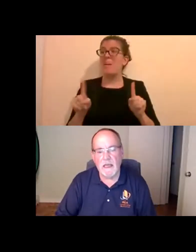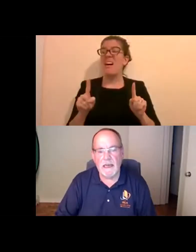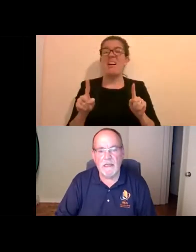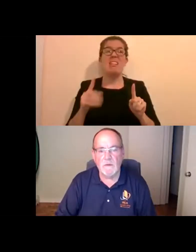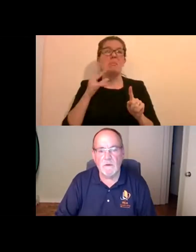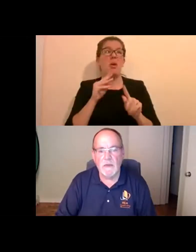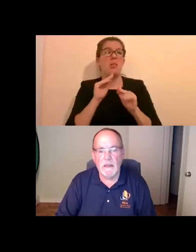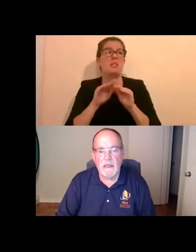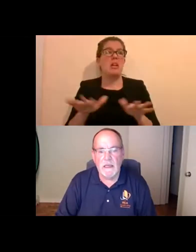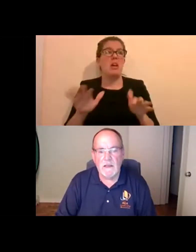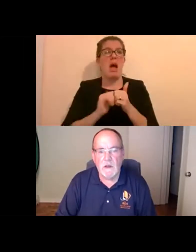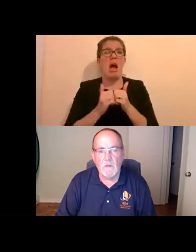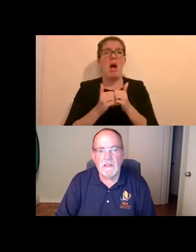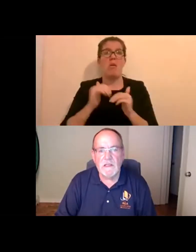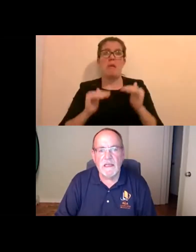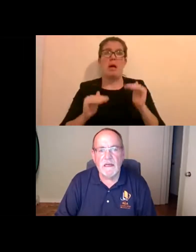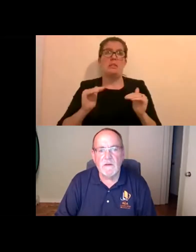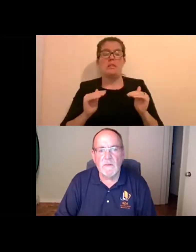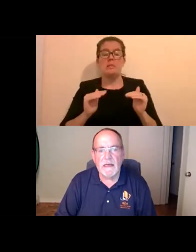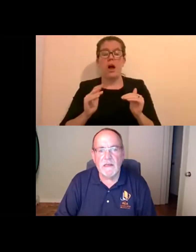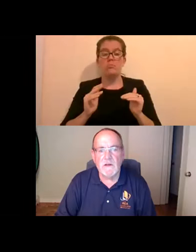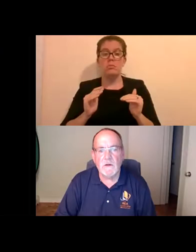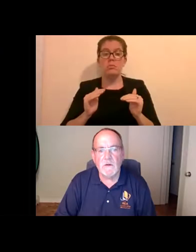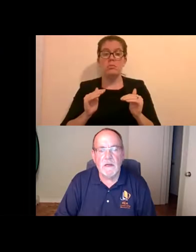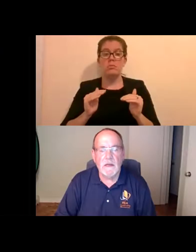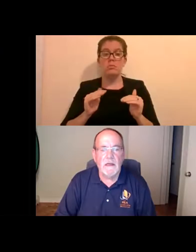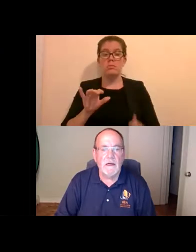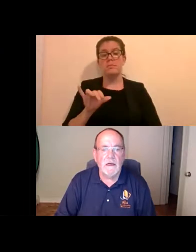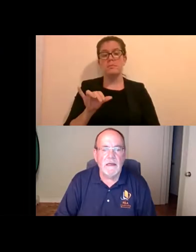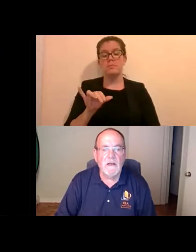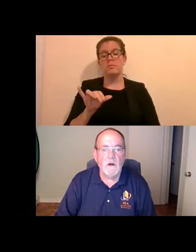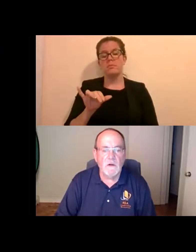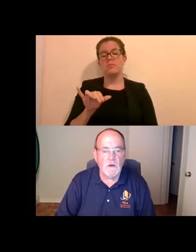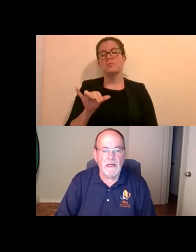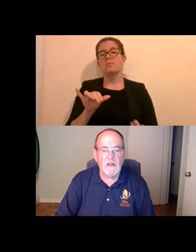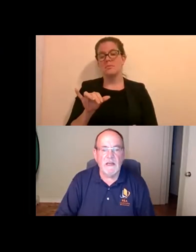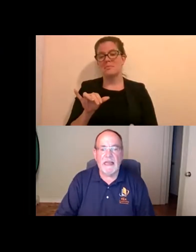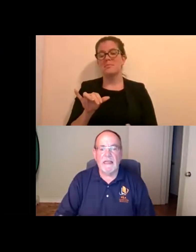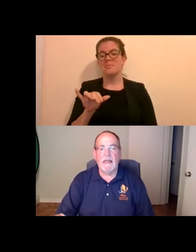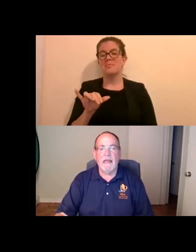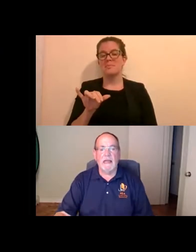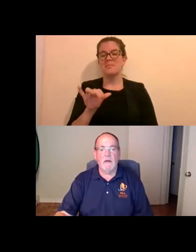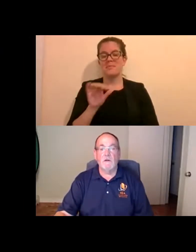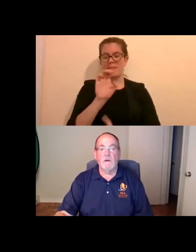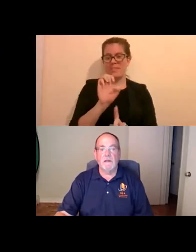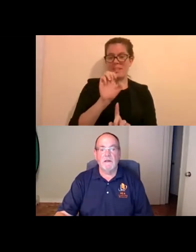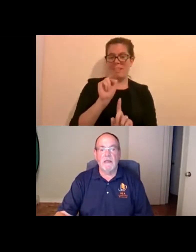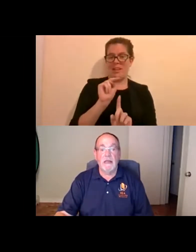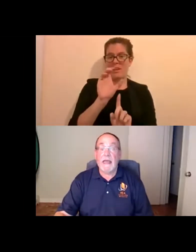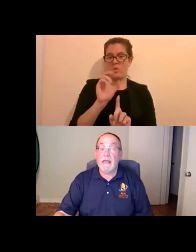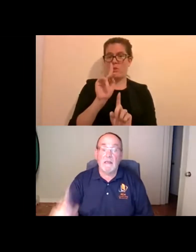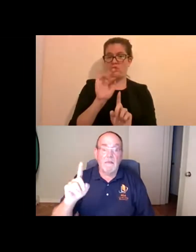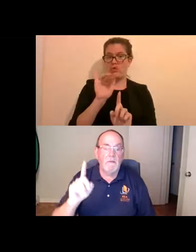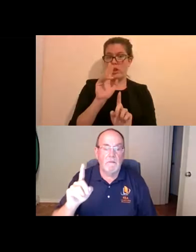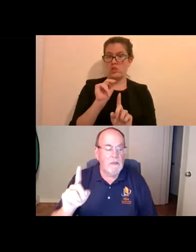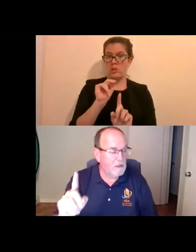a diaspora? And so once again, it comes back down to enculturation and acculturation.